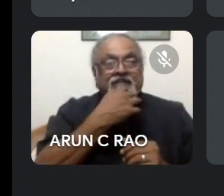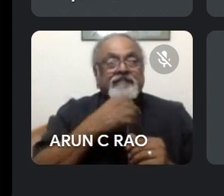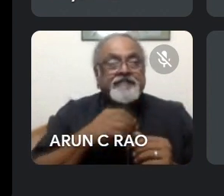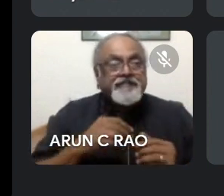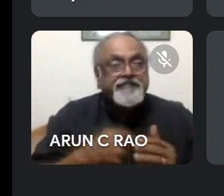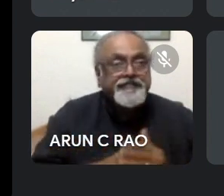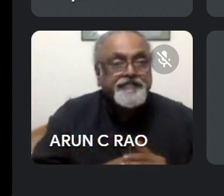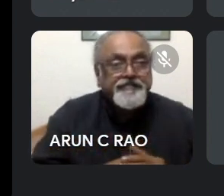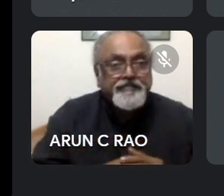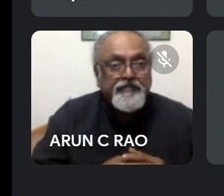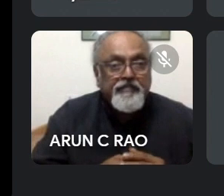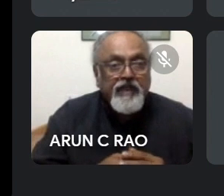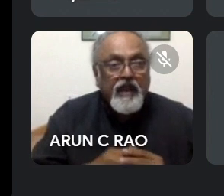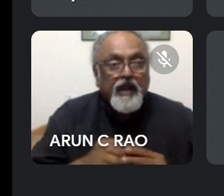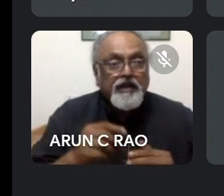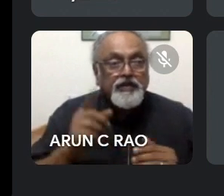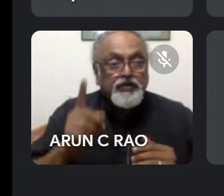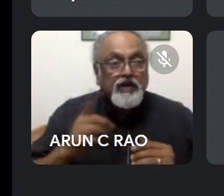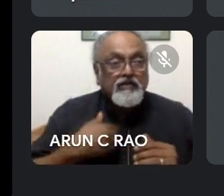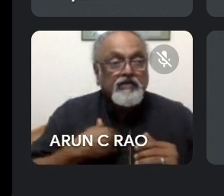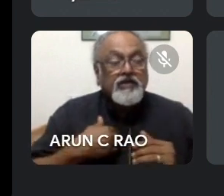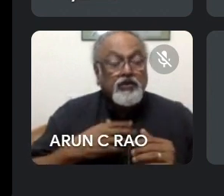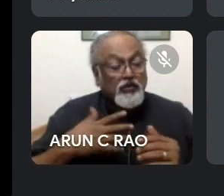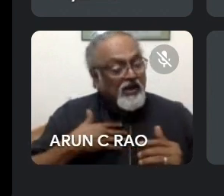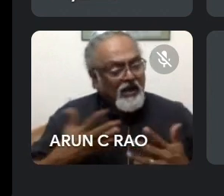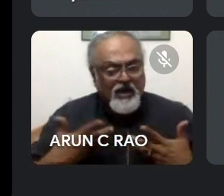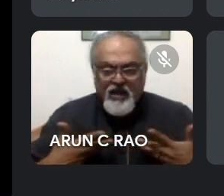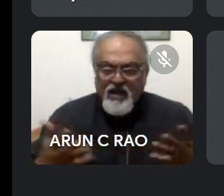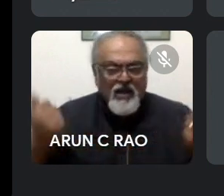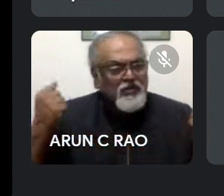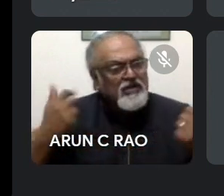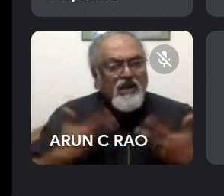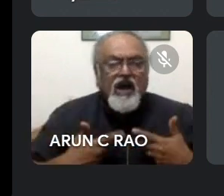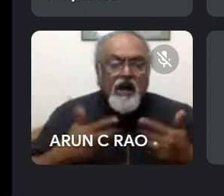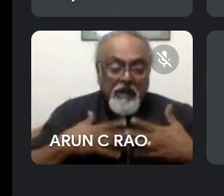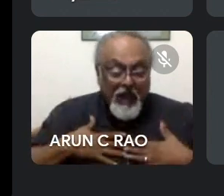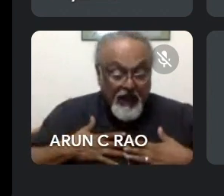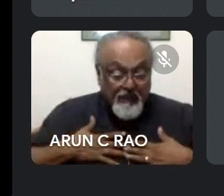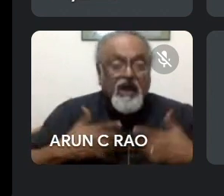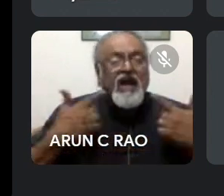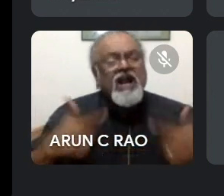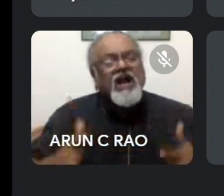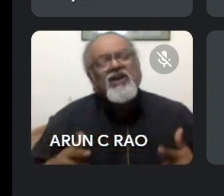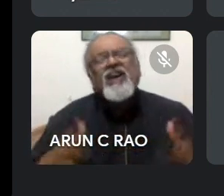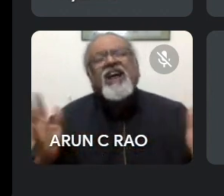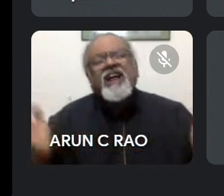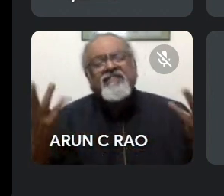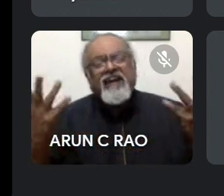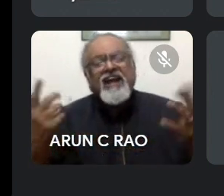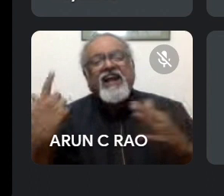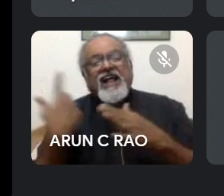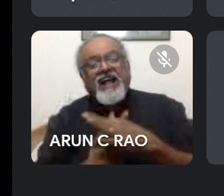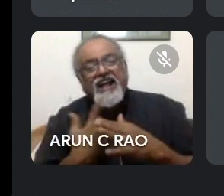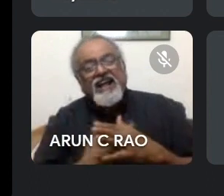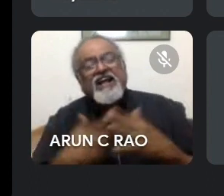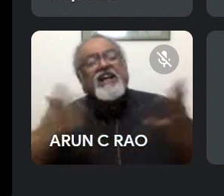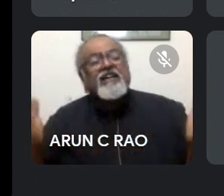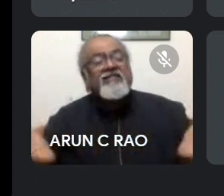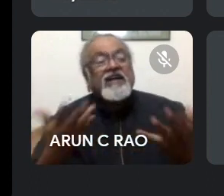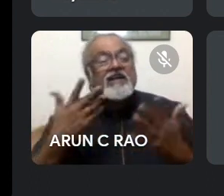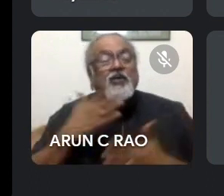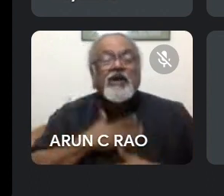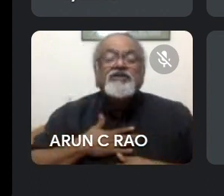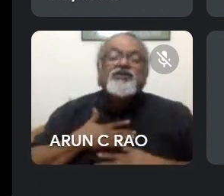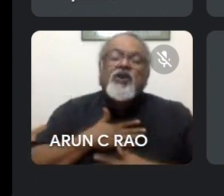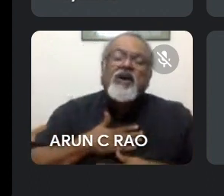that you are entitled to frivolity. Frivolity meaning frivolous actions. You're entitled to